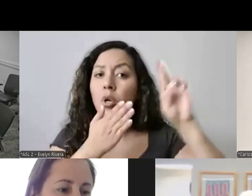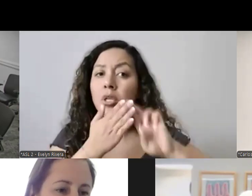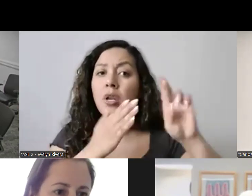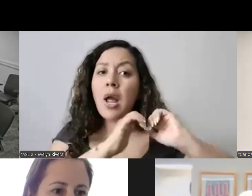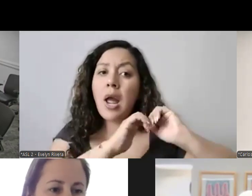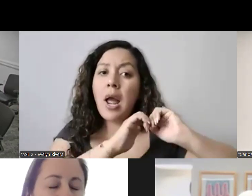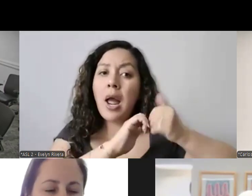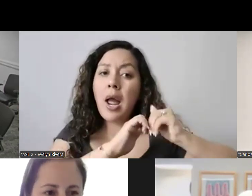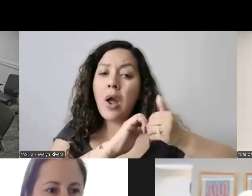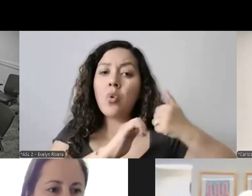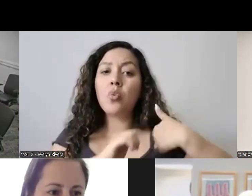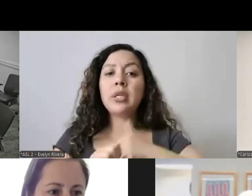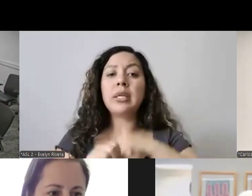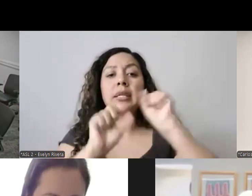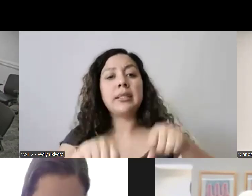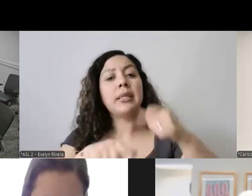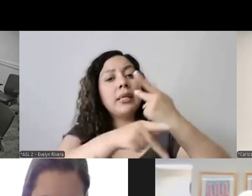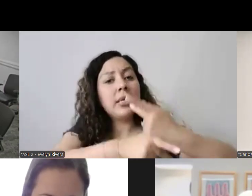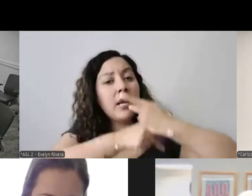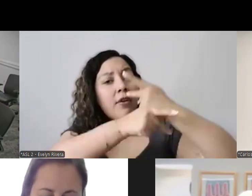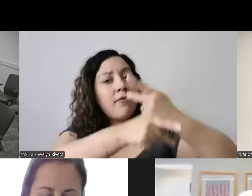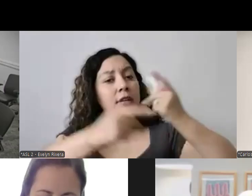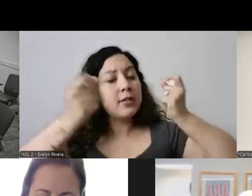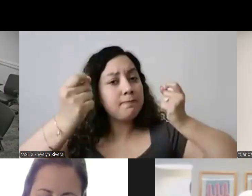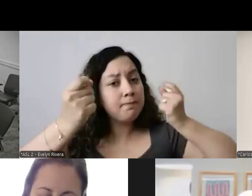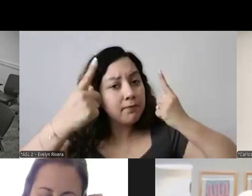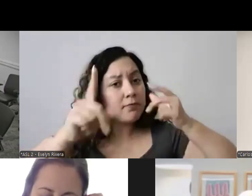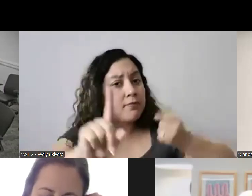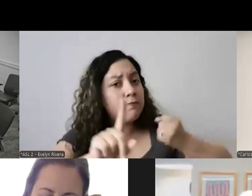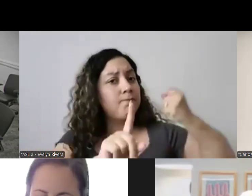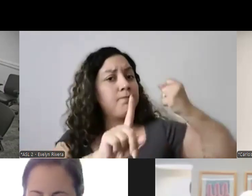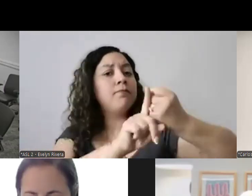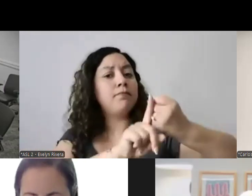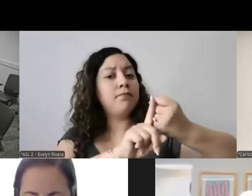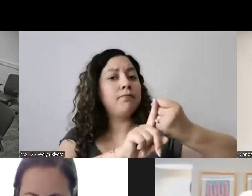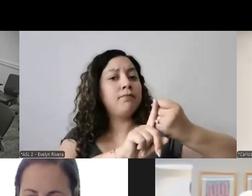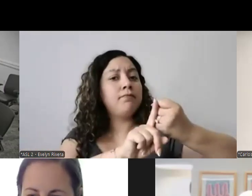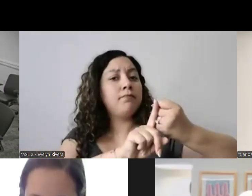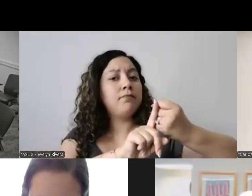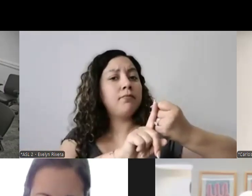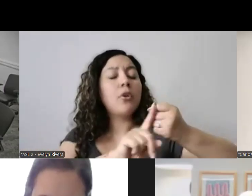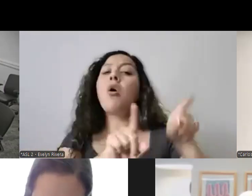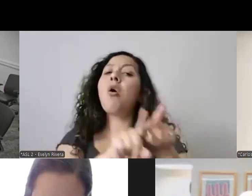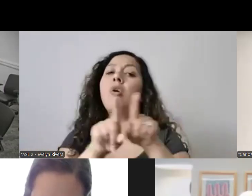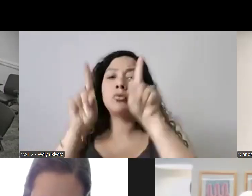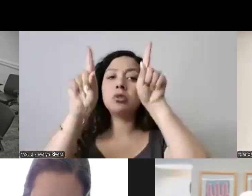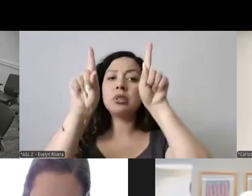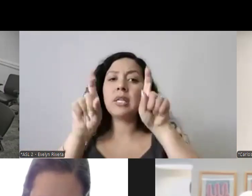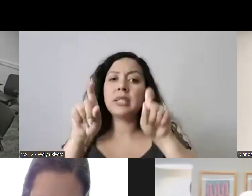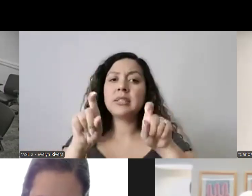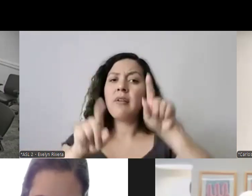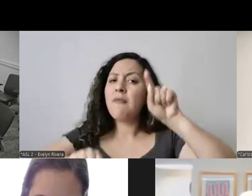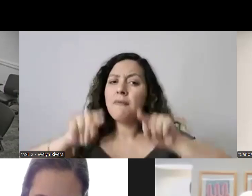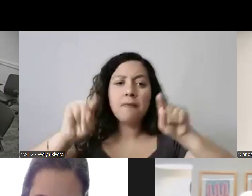can more carefully understand the impact, but also testing various options